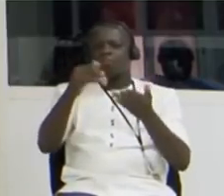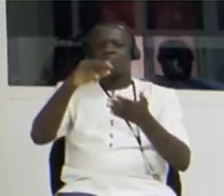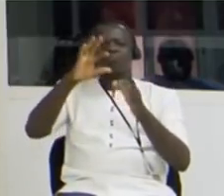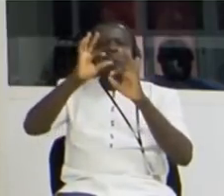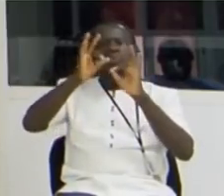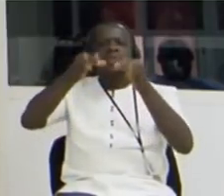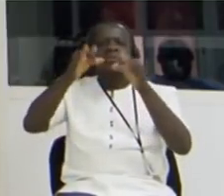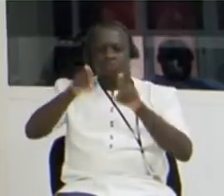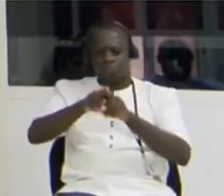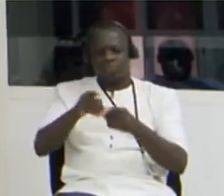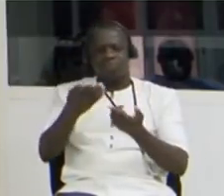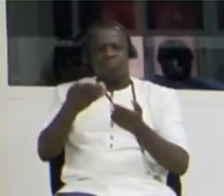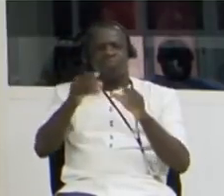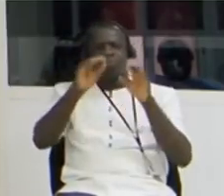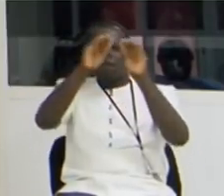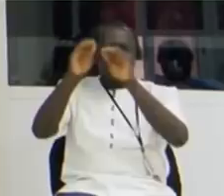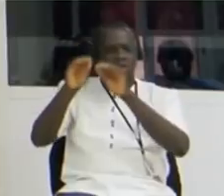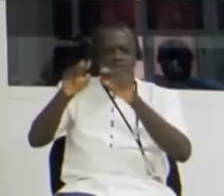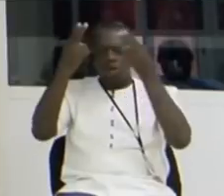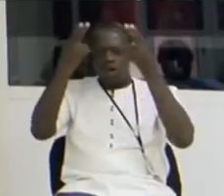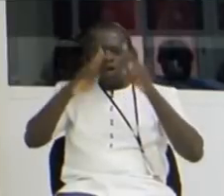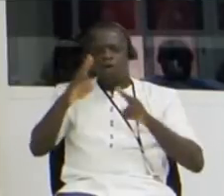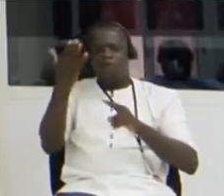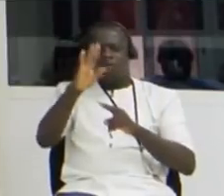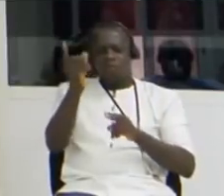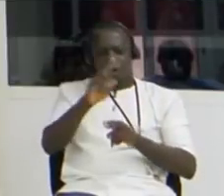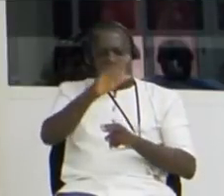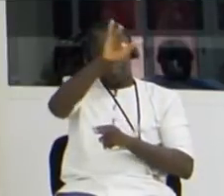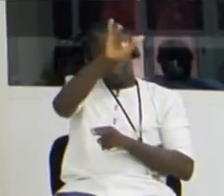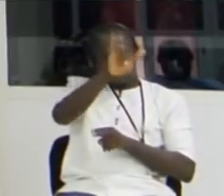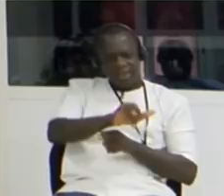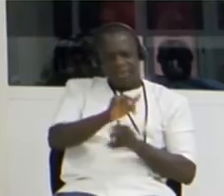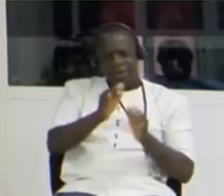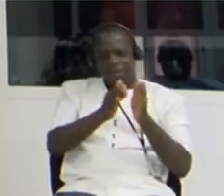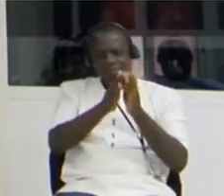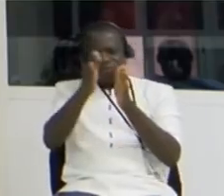was dated, or from what period to what period it applied?